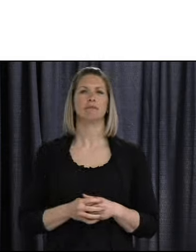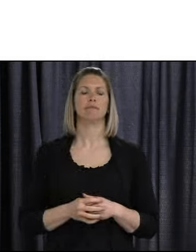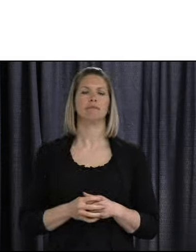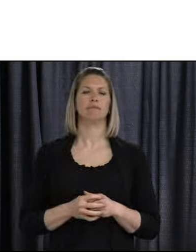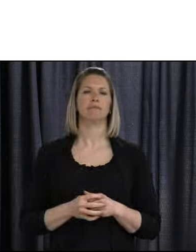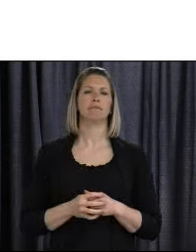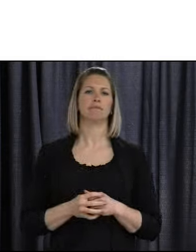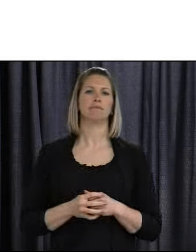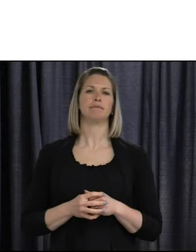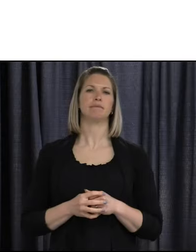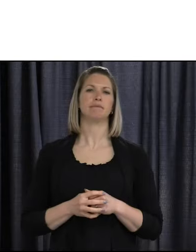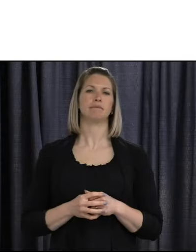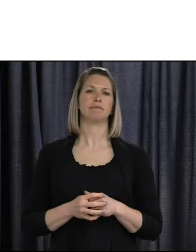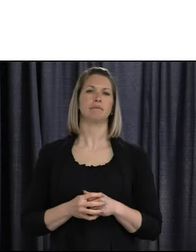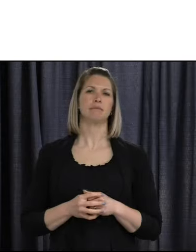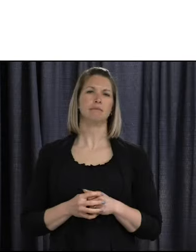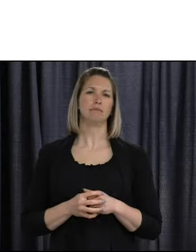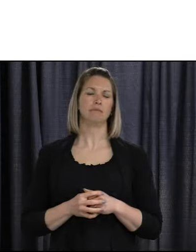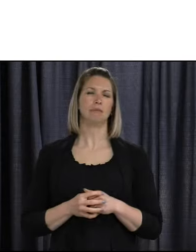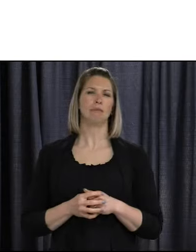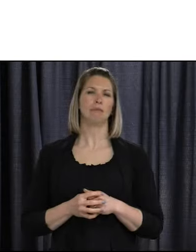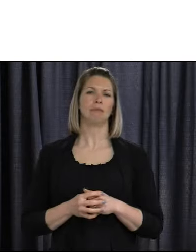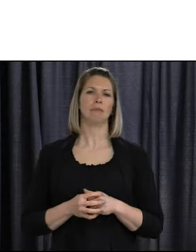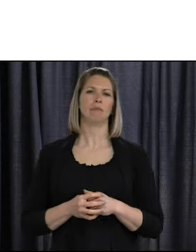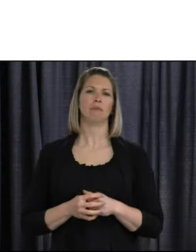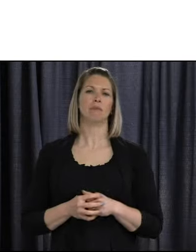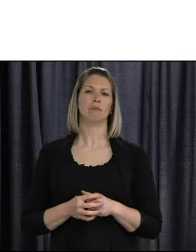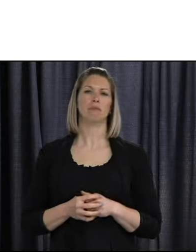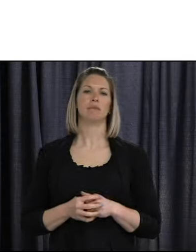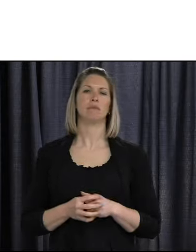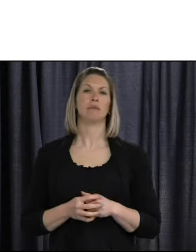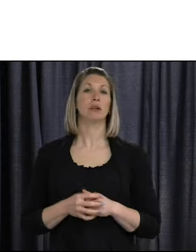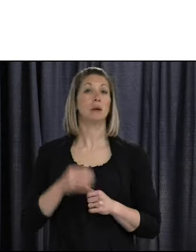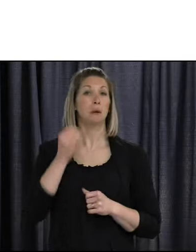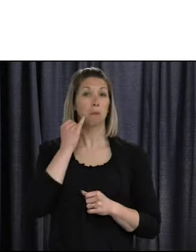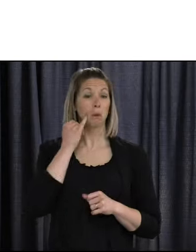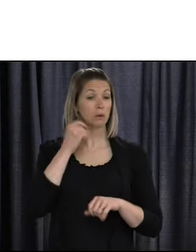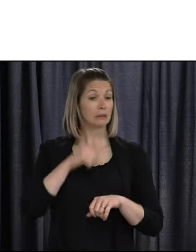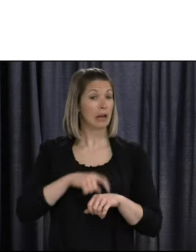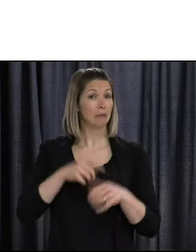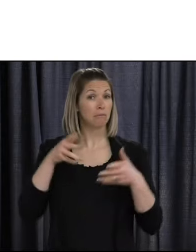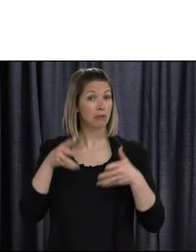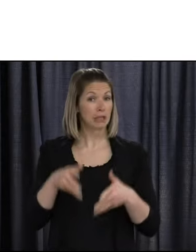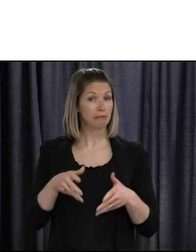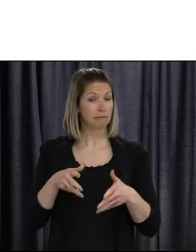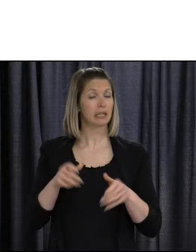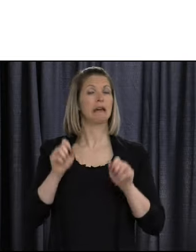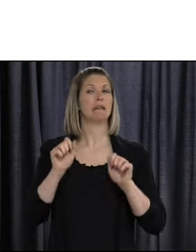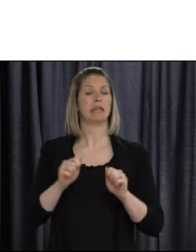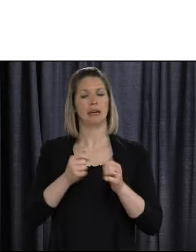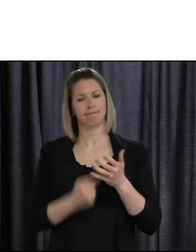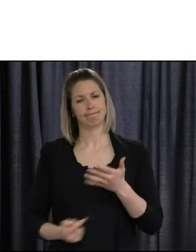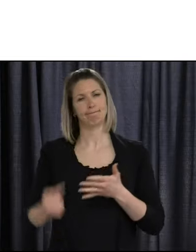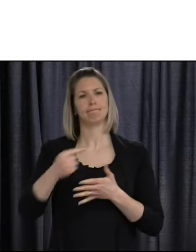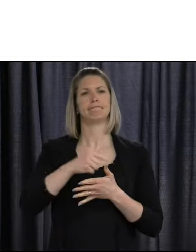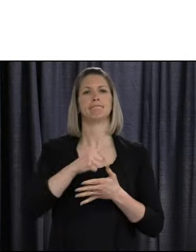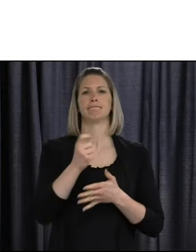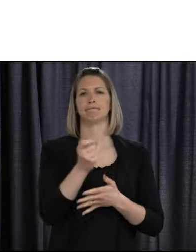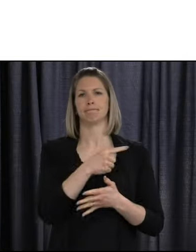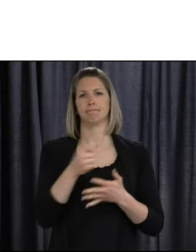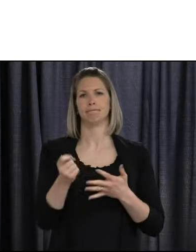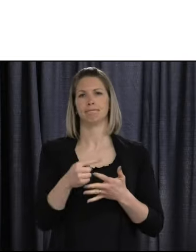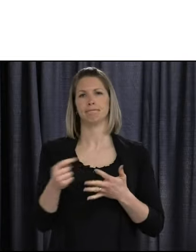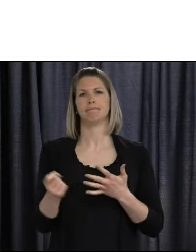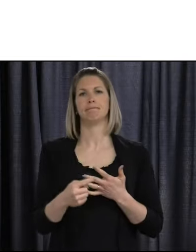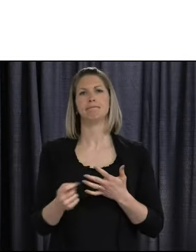called. Following this, should time permit, reporters will be individually asked for single questions. This call will end at 2:59 p.m.,